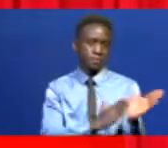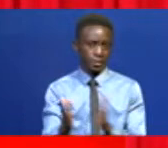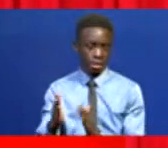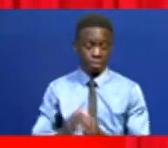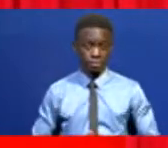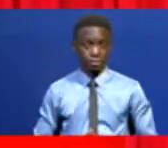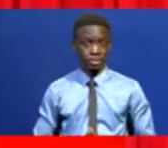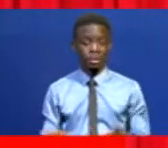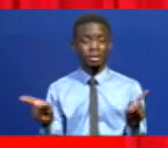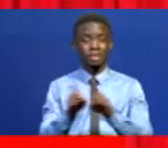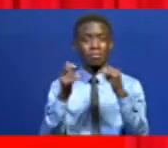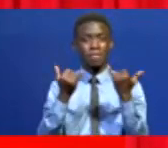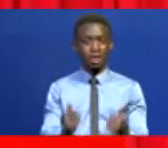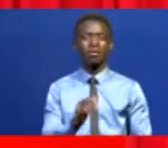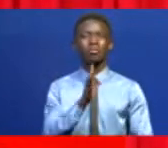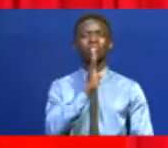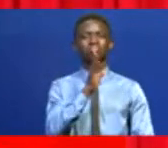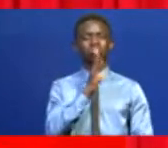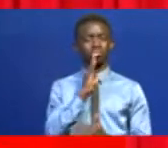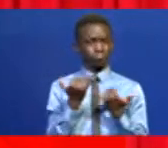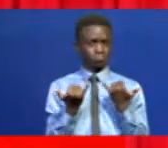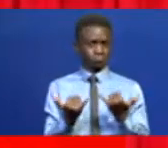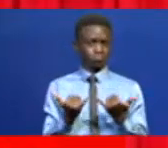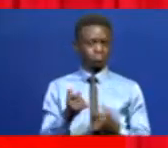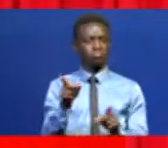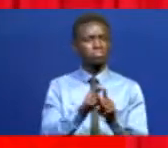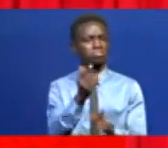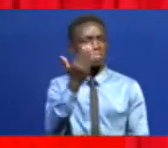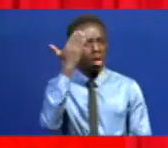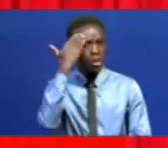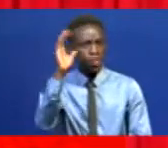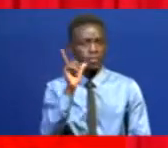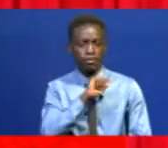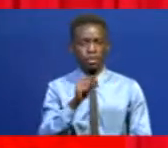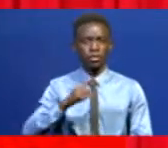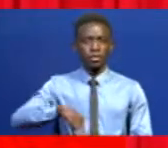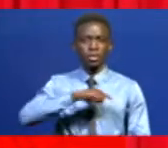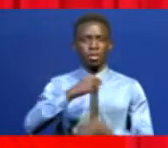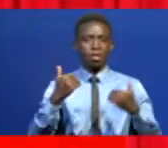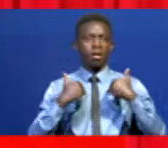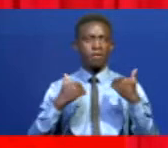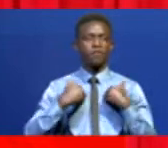As we are speaking, Your Excellency, you are aware that we have